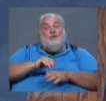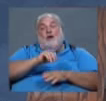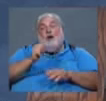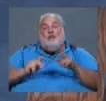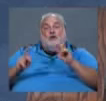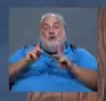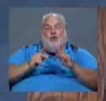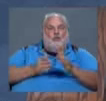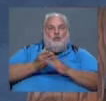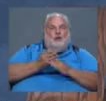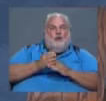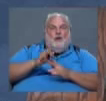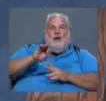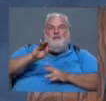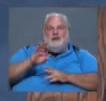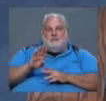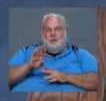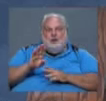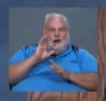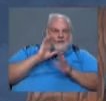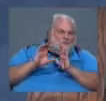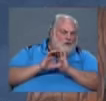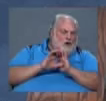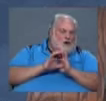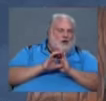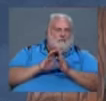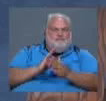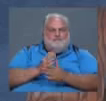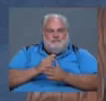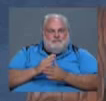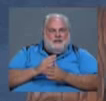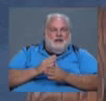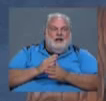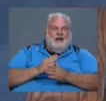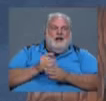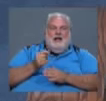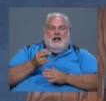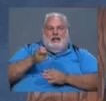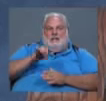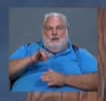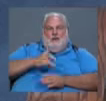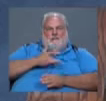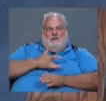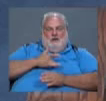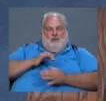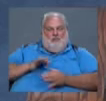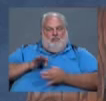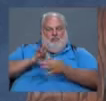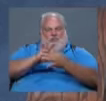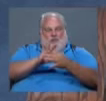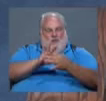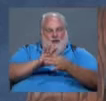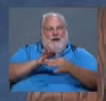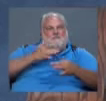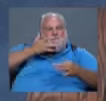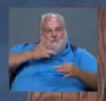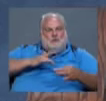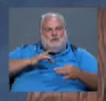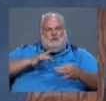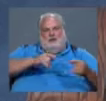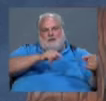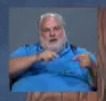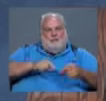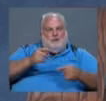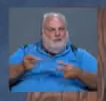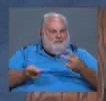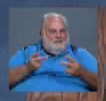through Facebook and through photos. But I really do think that as much as they'll enjoy it, I think that they'll feel like we were very fortunate to have been able to come and visit the